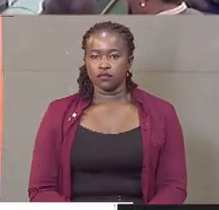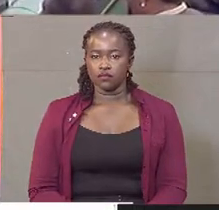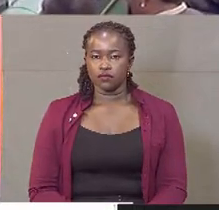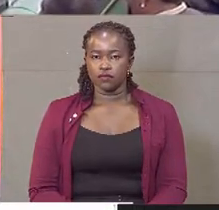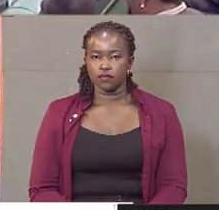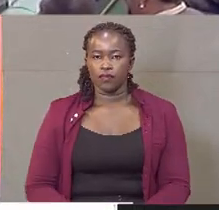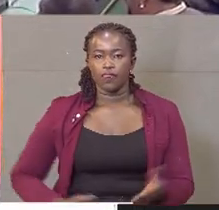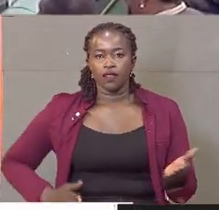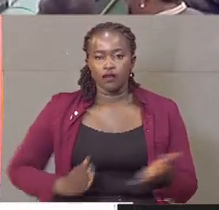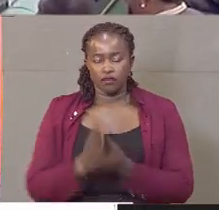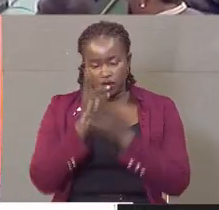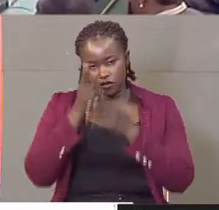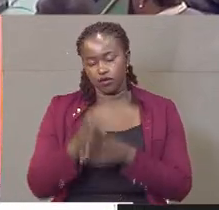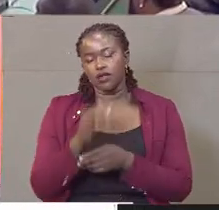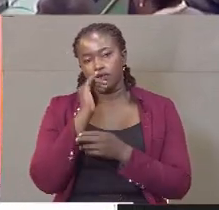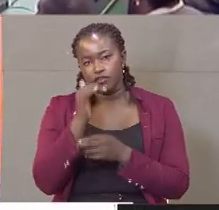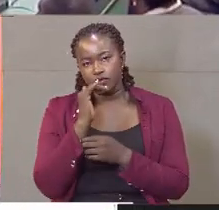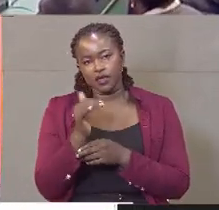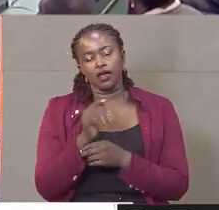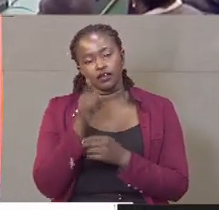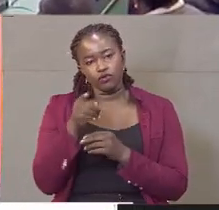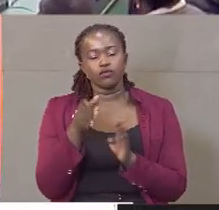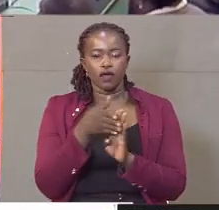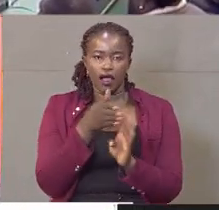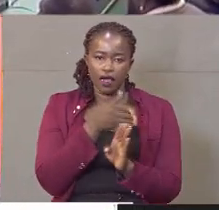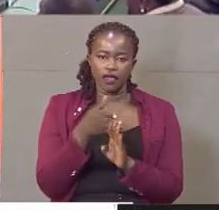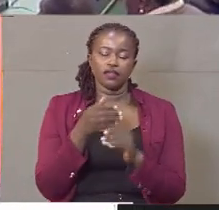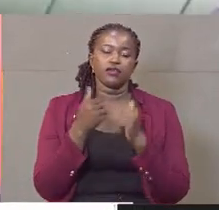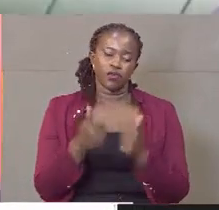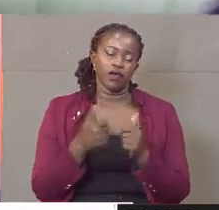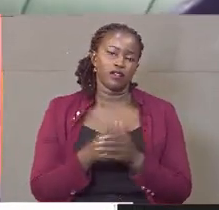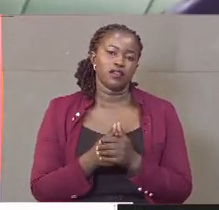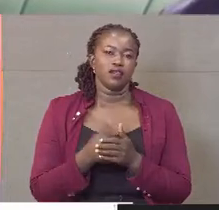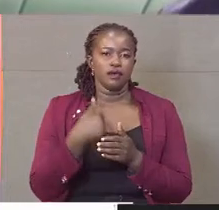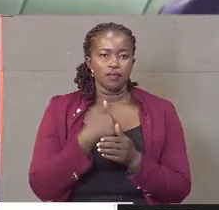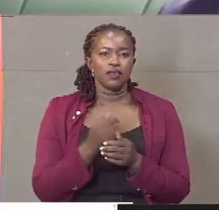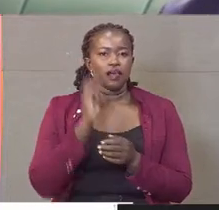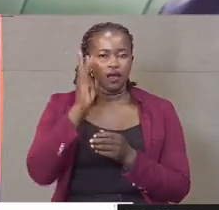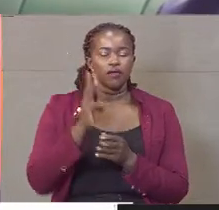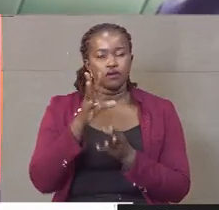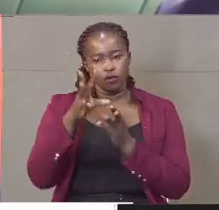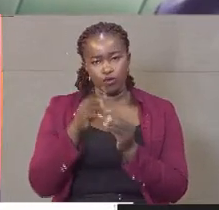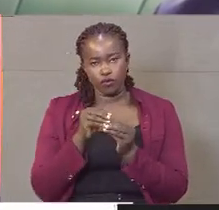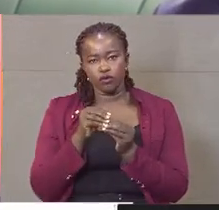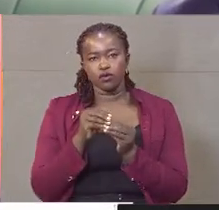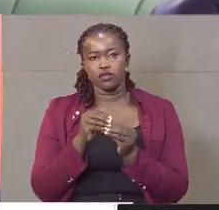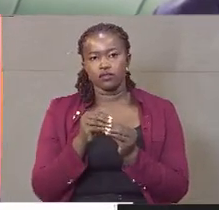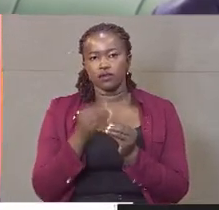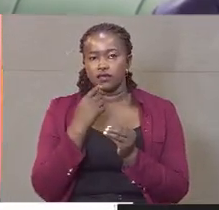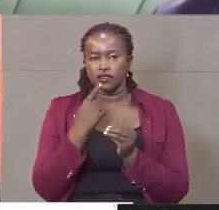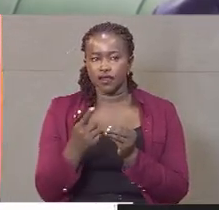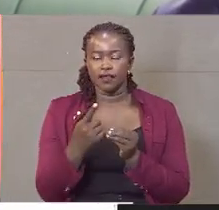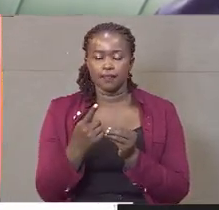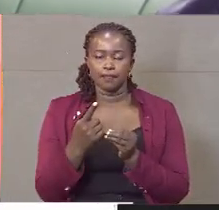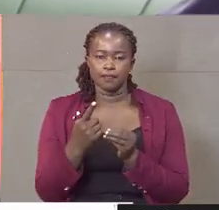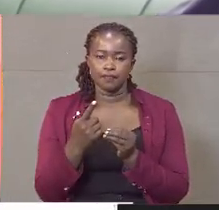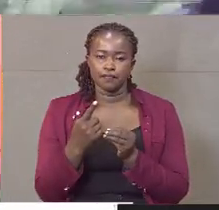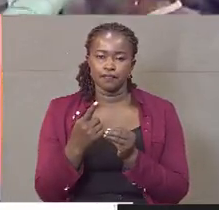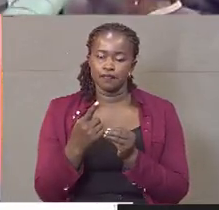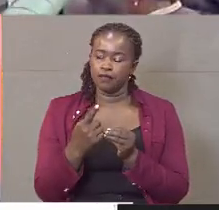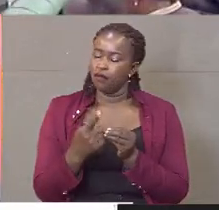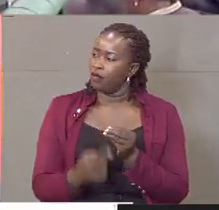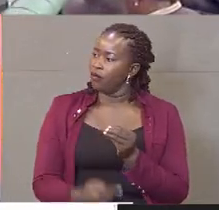Right, Honorable Speaker, you have guided well. I'll just conclude by saying that... Presidential.